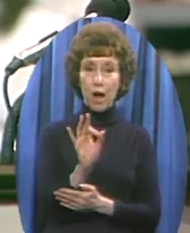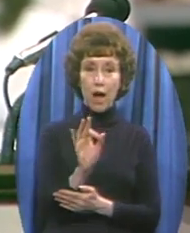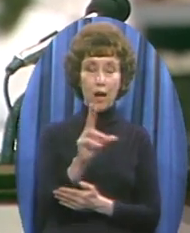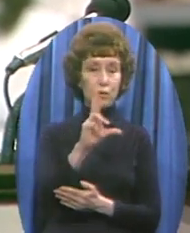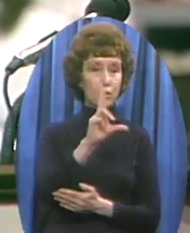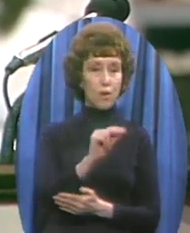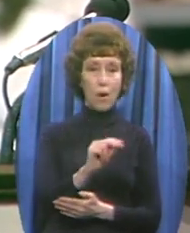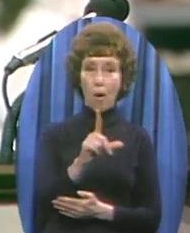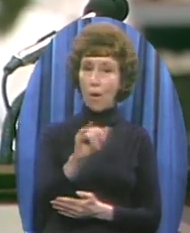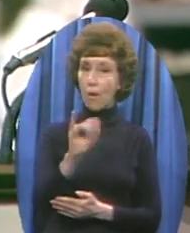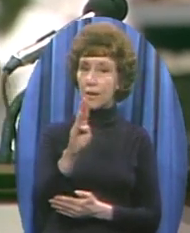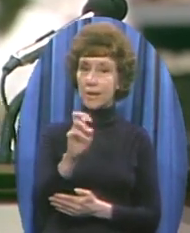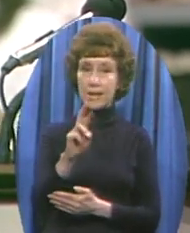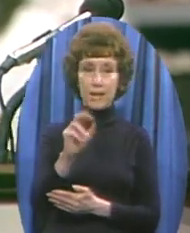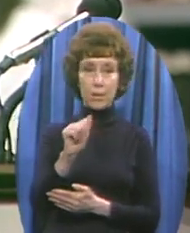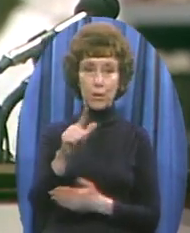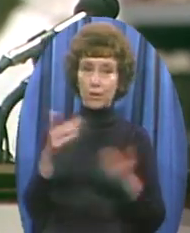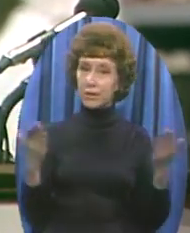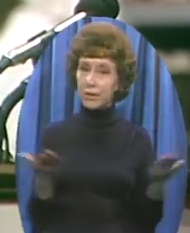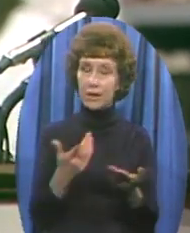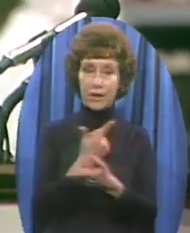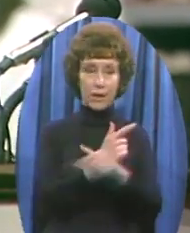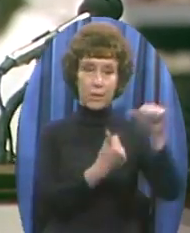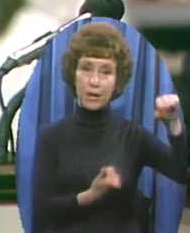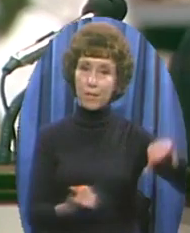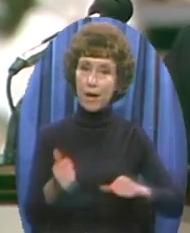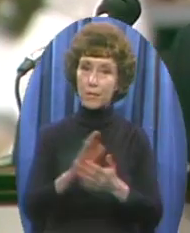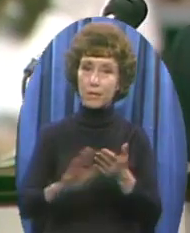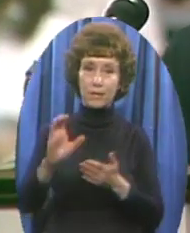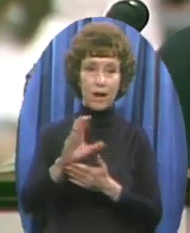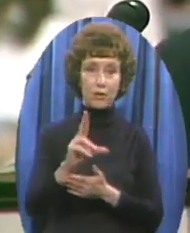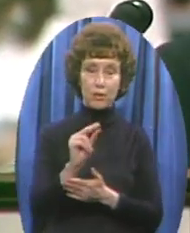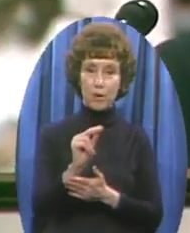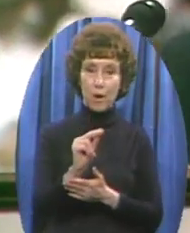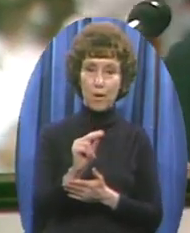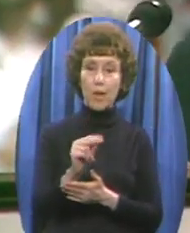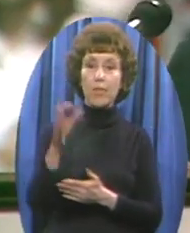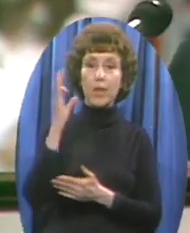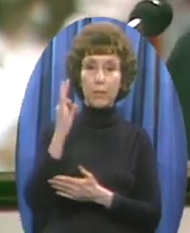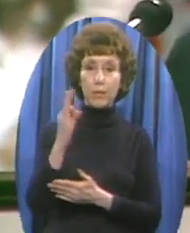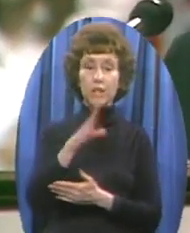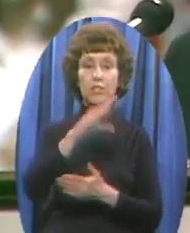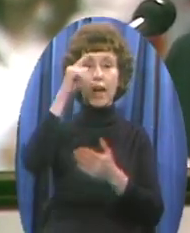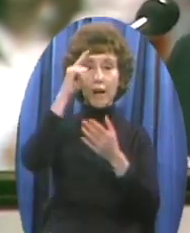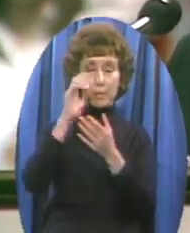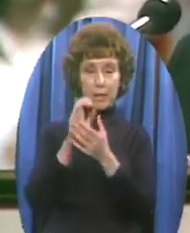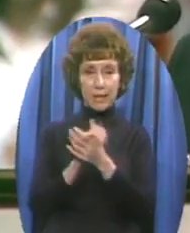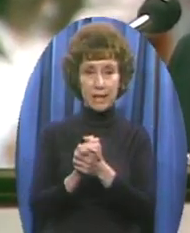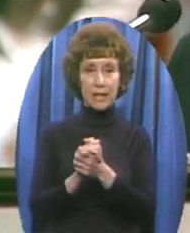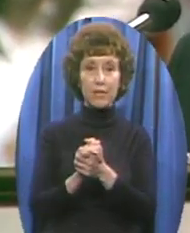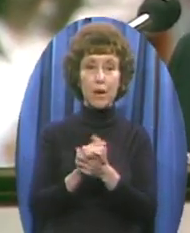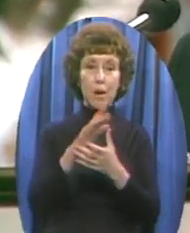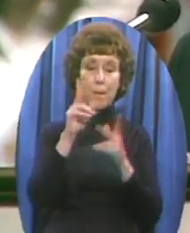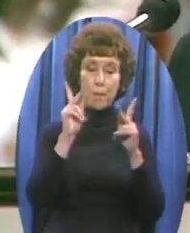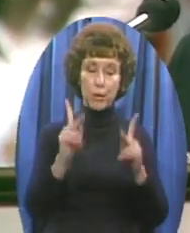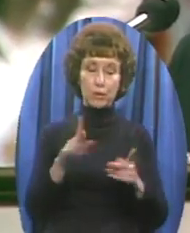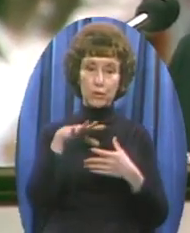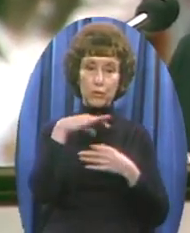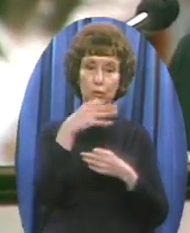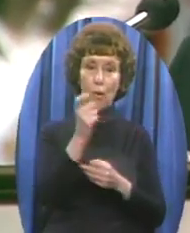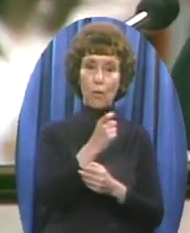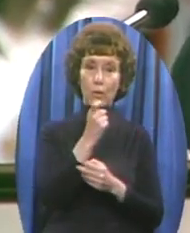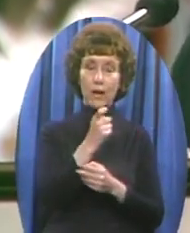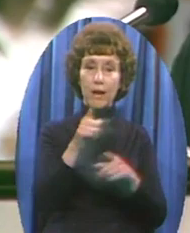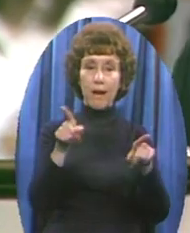campus here at Liberty Baptist College. They preach and believe in personal soul winning. As the